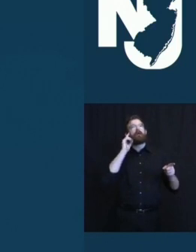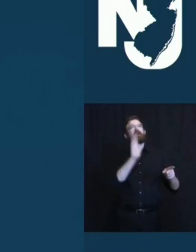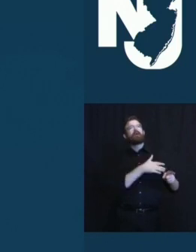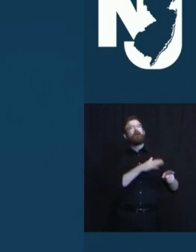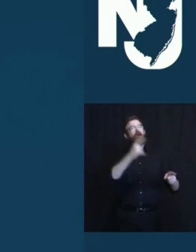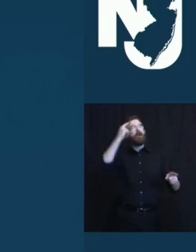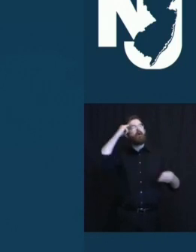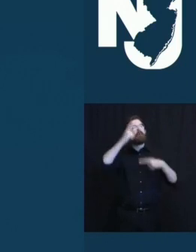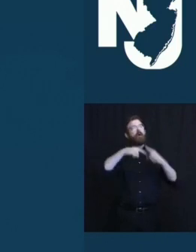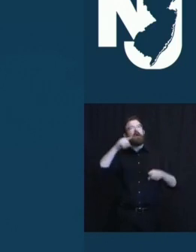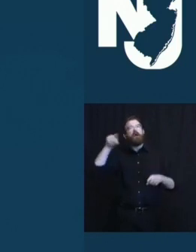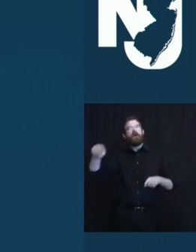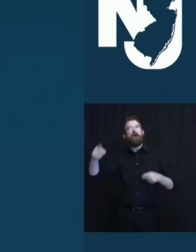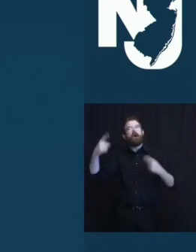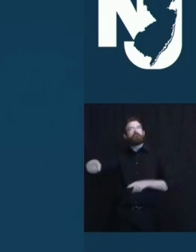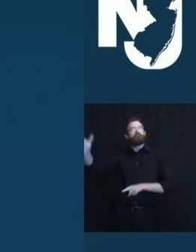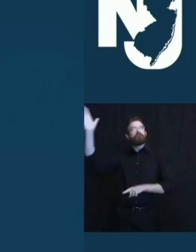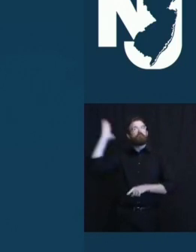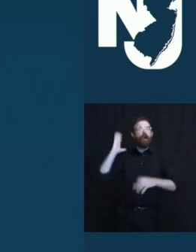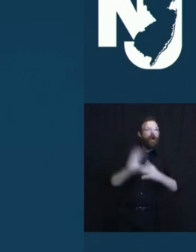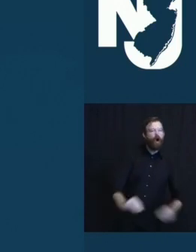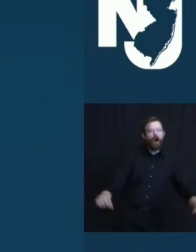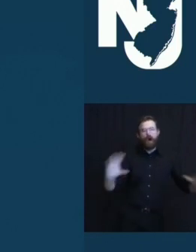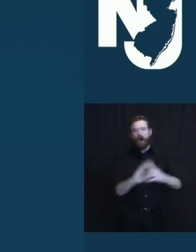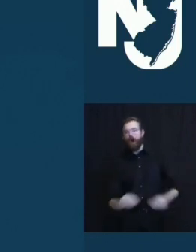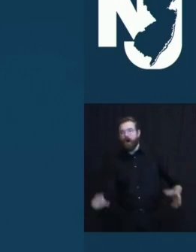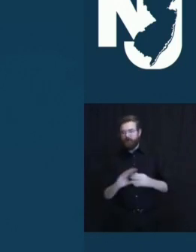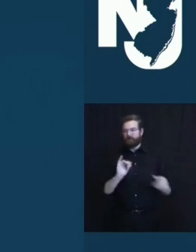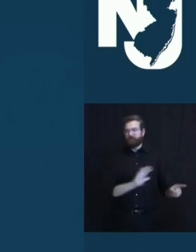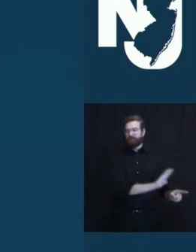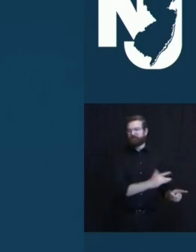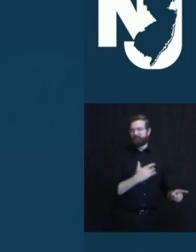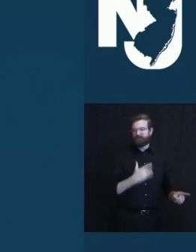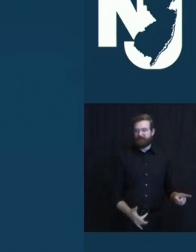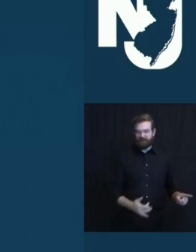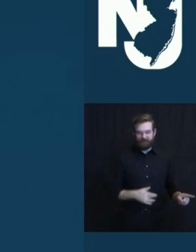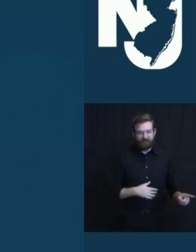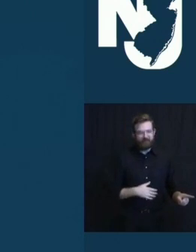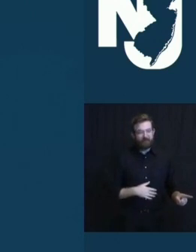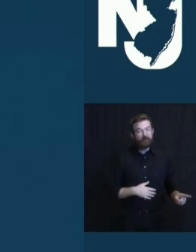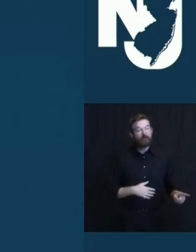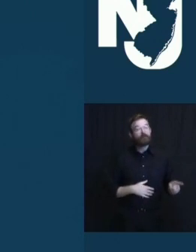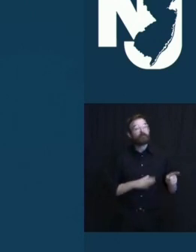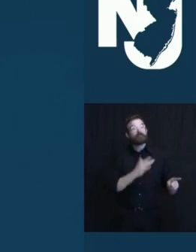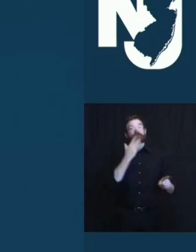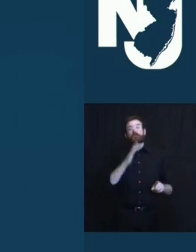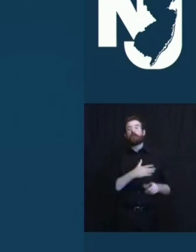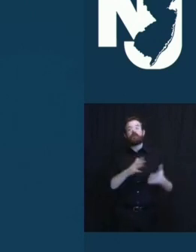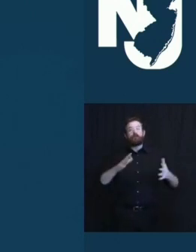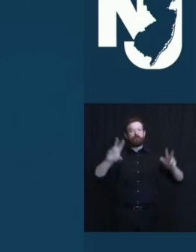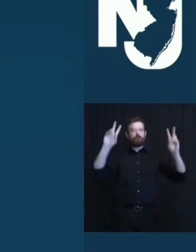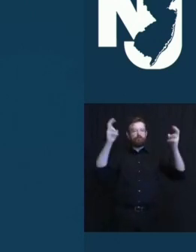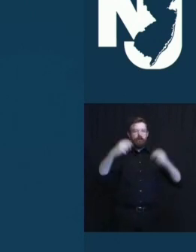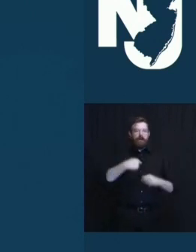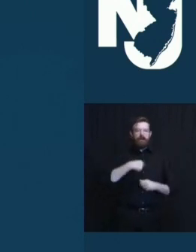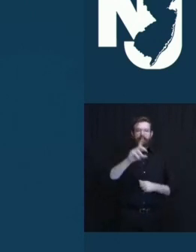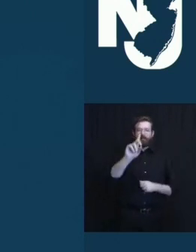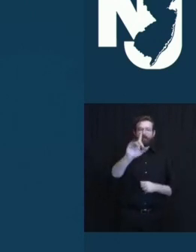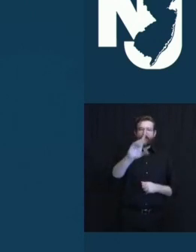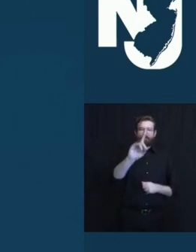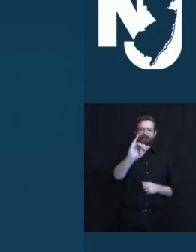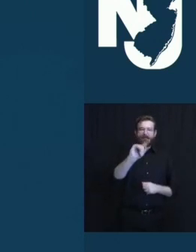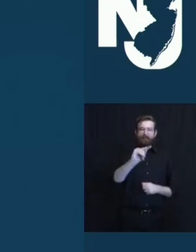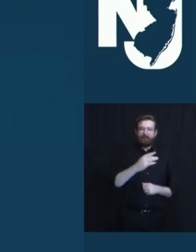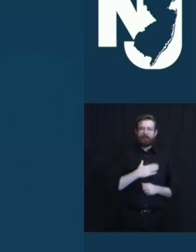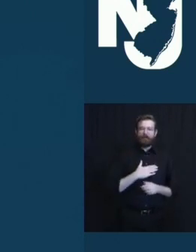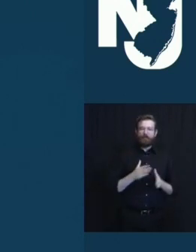and sung, immortalized by Hoboken's own Frank Sinatra. He leaves behind his wife of 38 years, Miriam, along with his